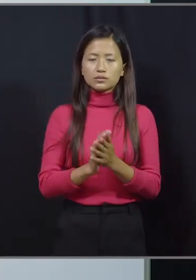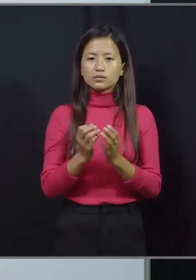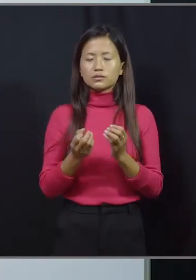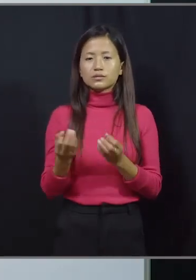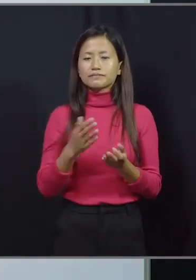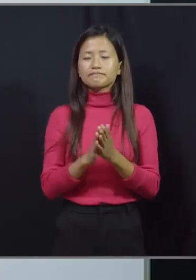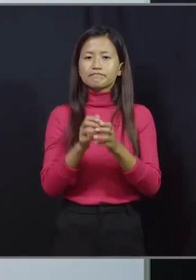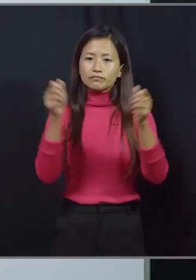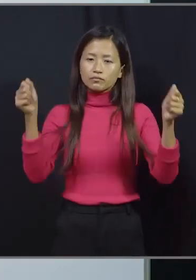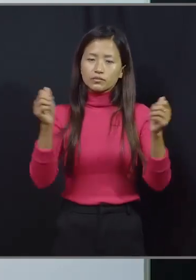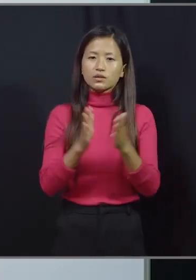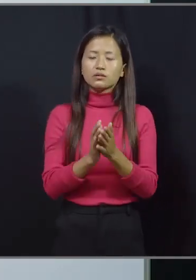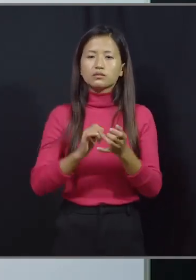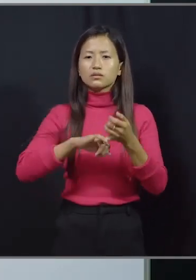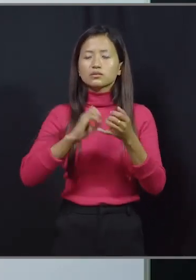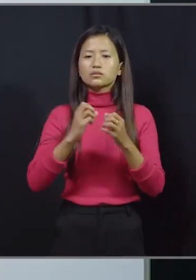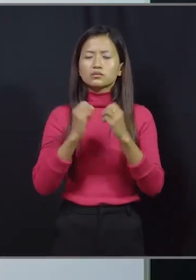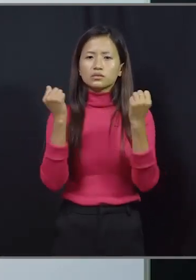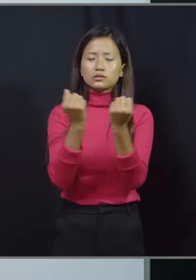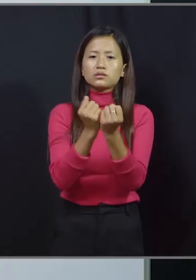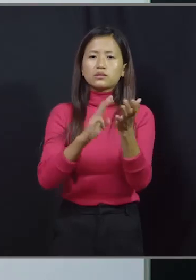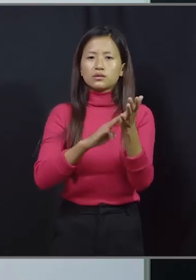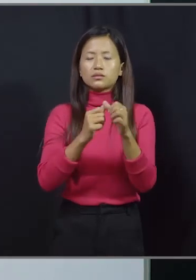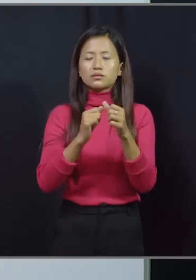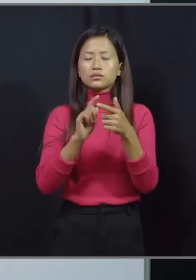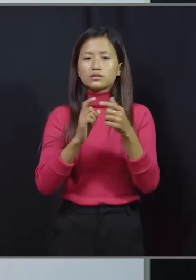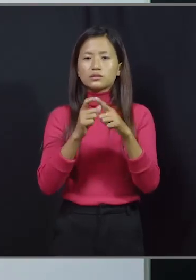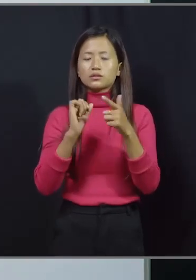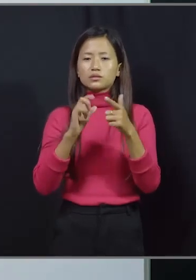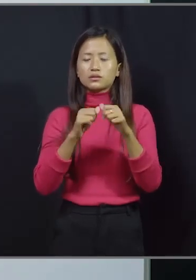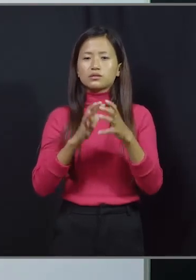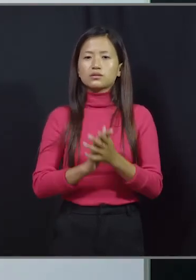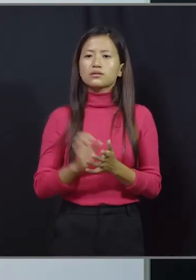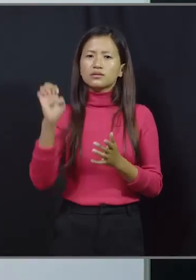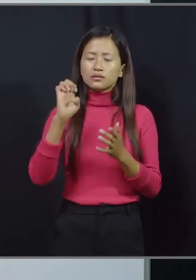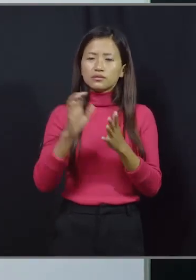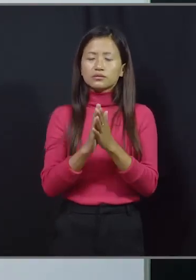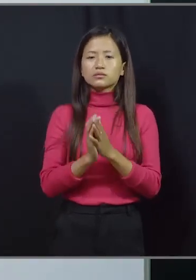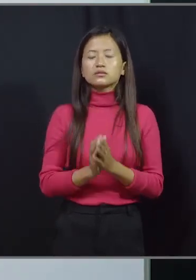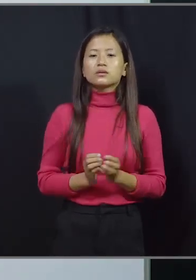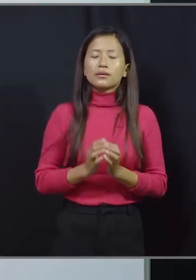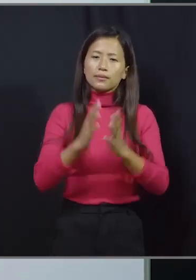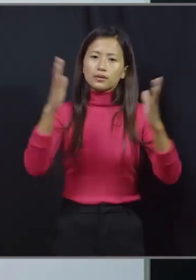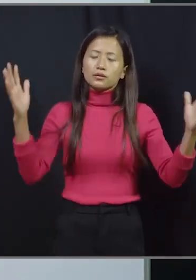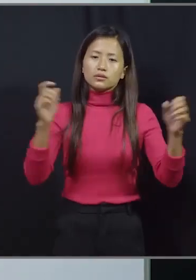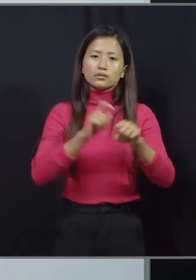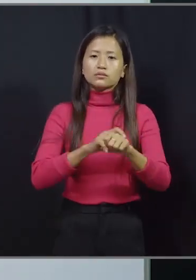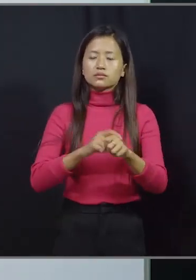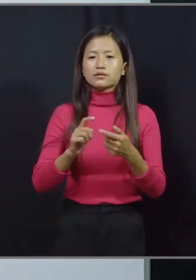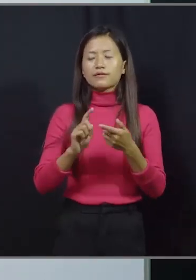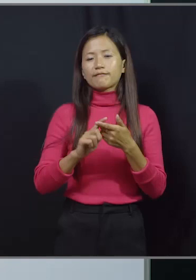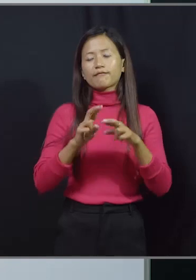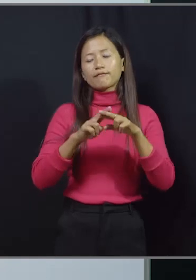medias, we have so many events in social medias, and many a times are fake